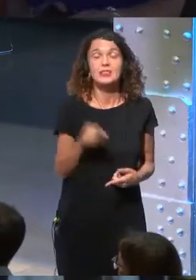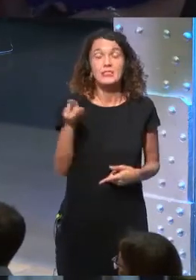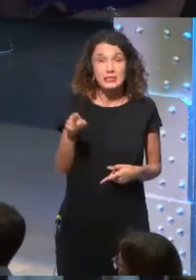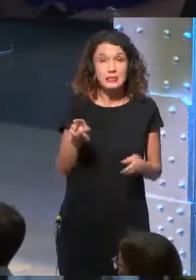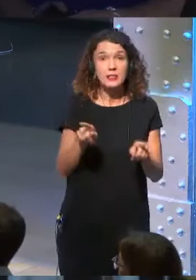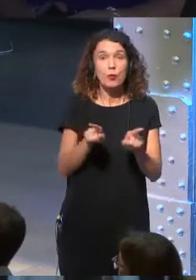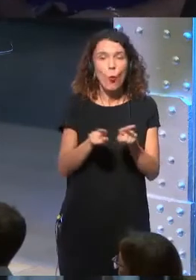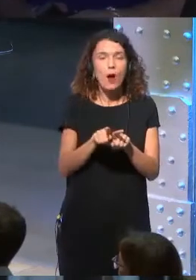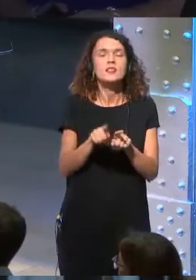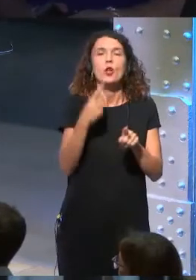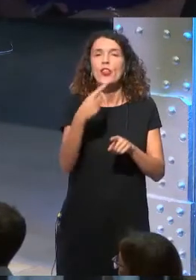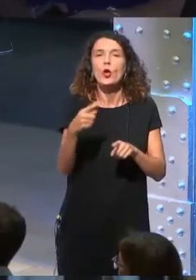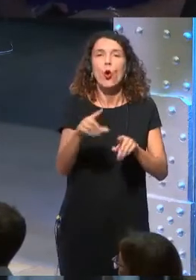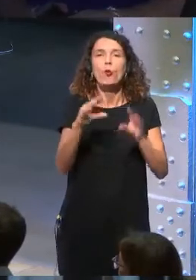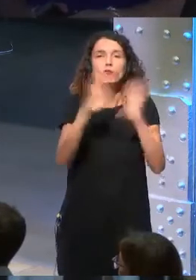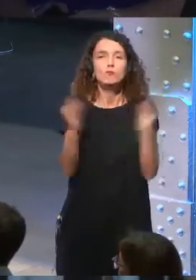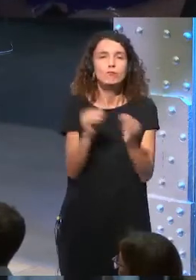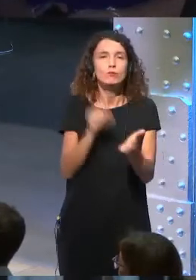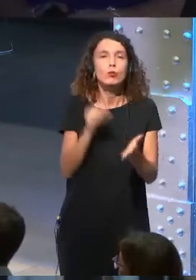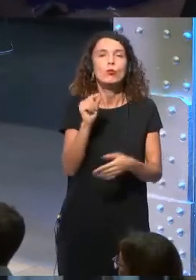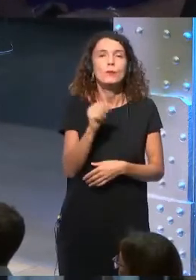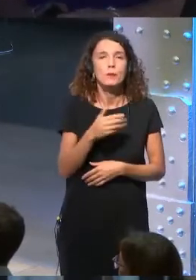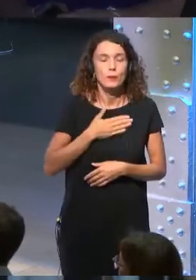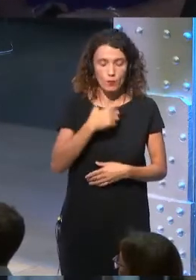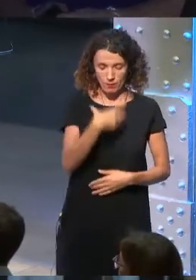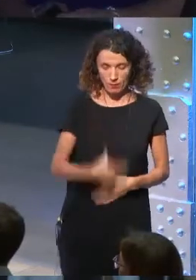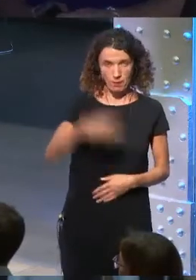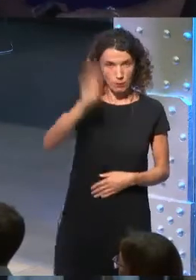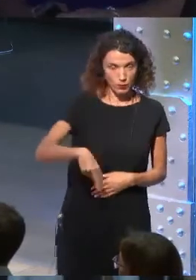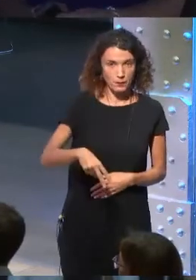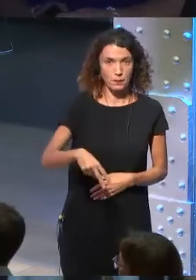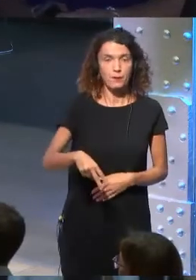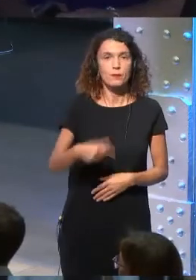order to solve that doubt, I'll tell you briefly.